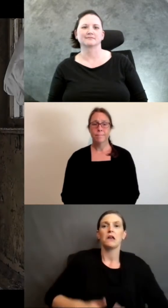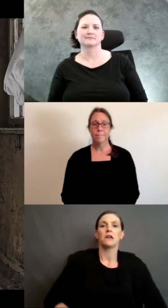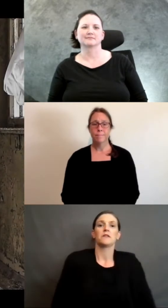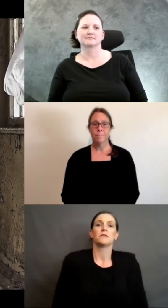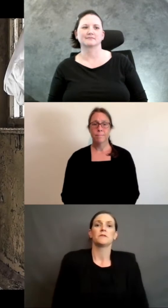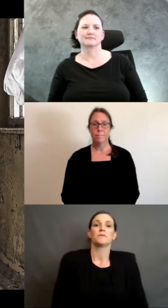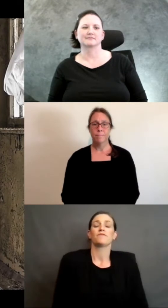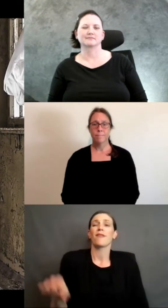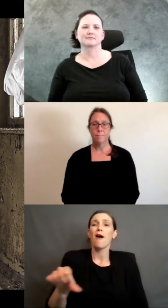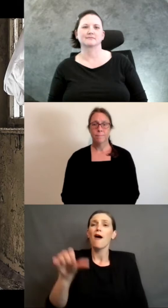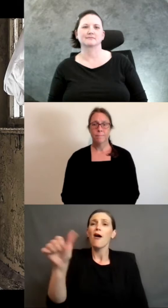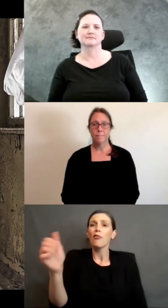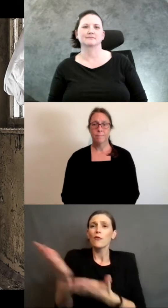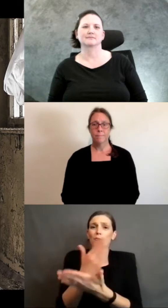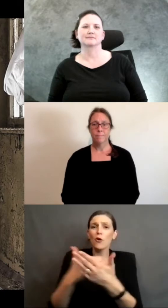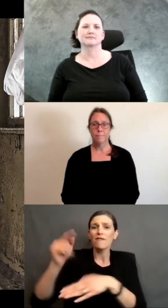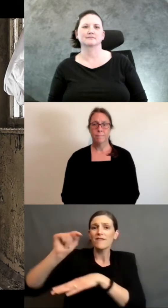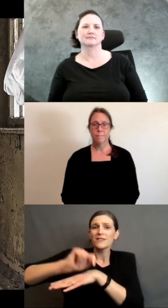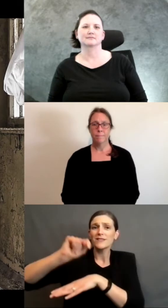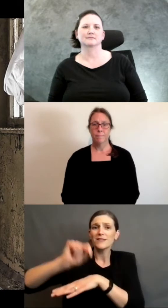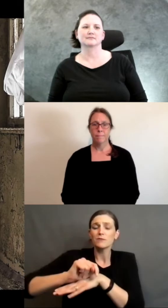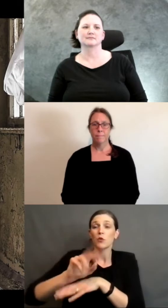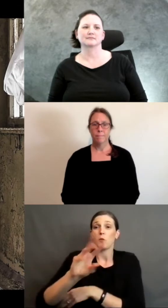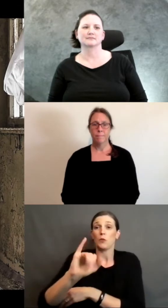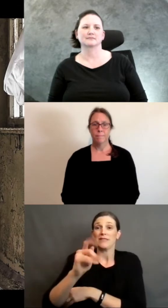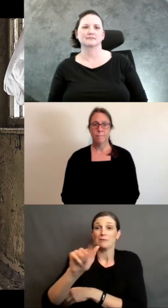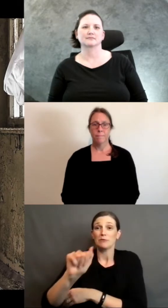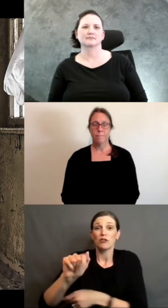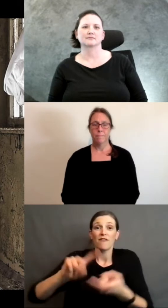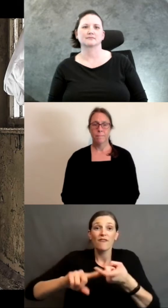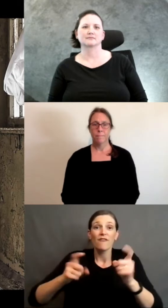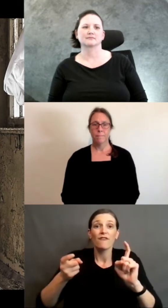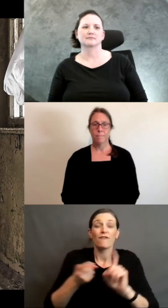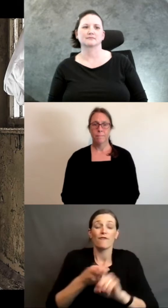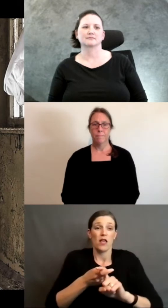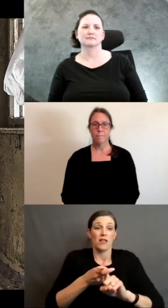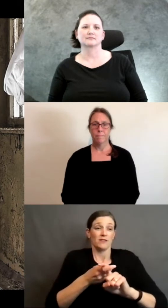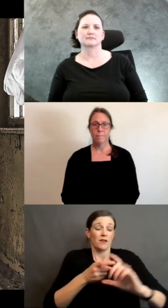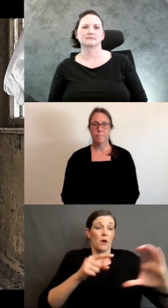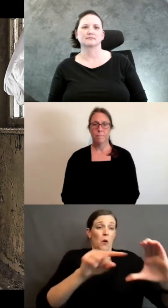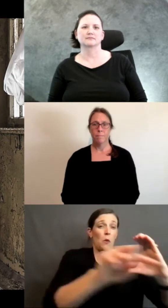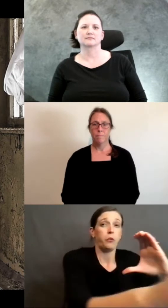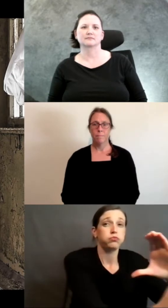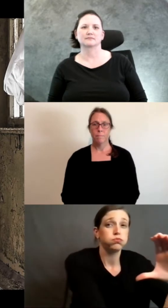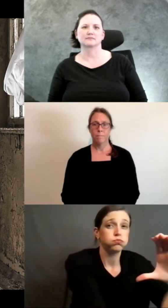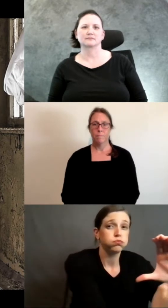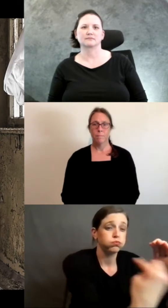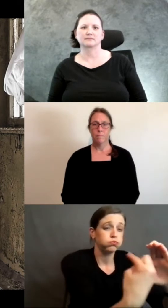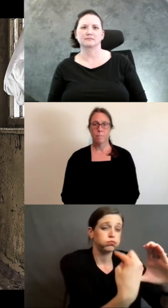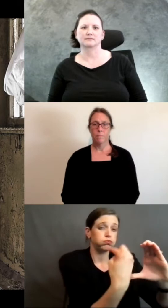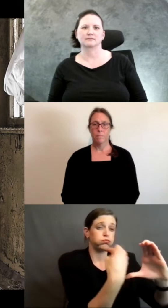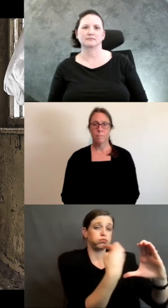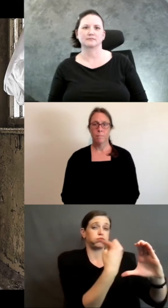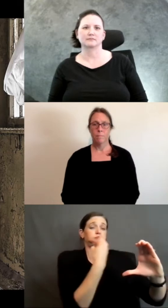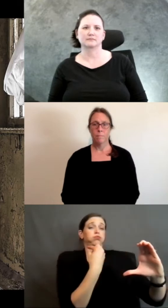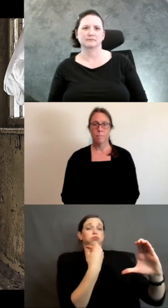In another part of the temple, Vesperia and her friends have come through the portal and make their way through the